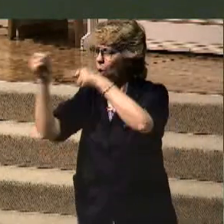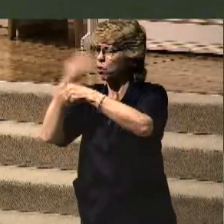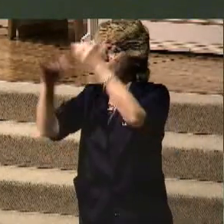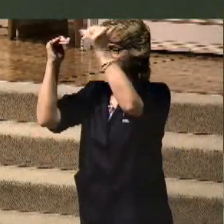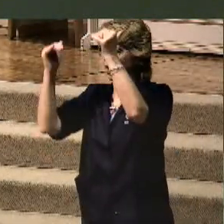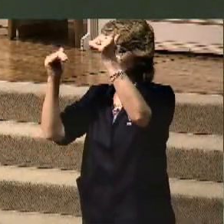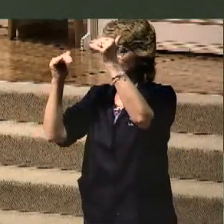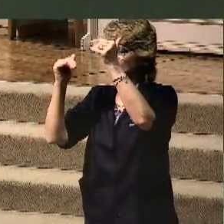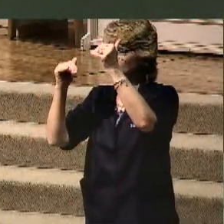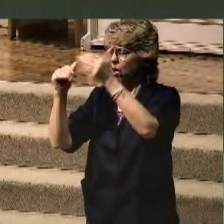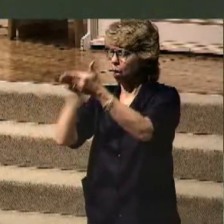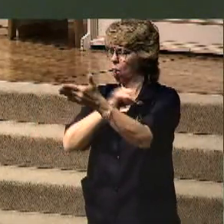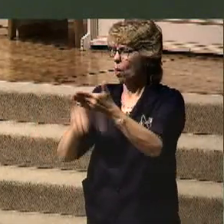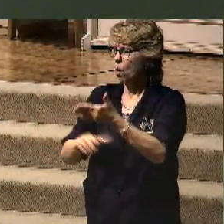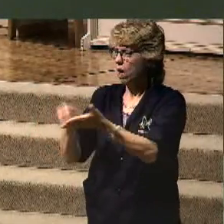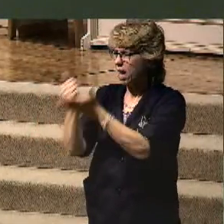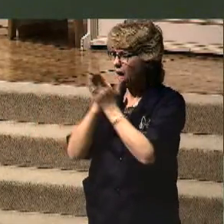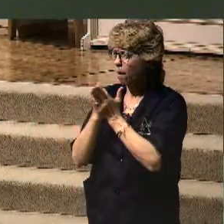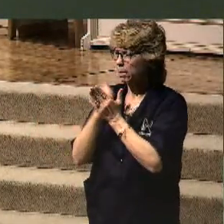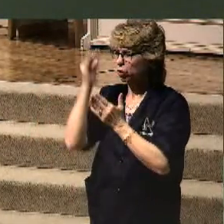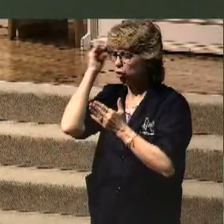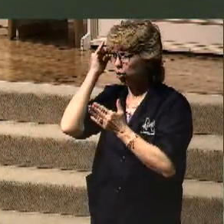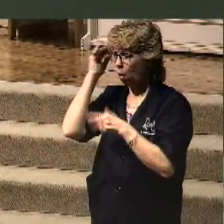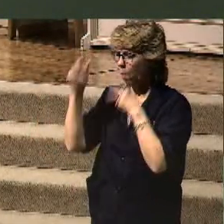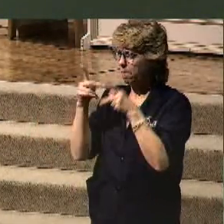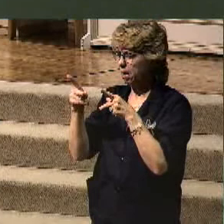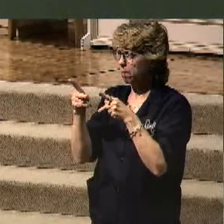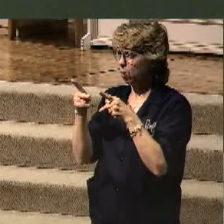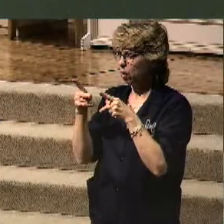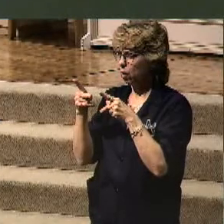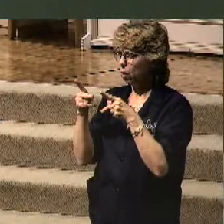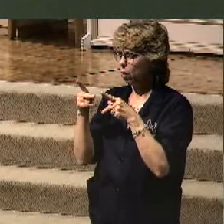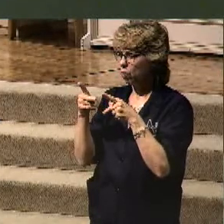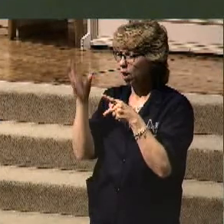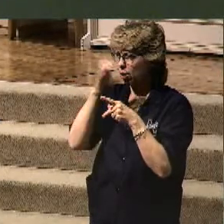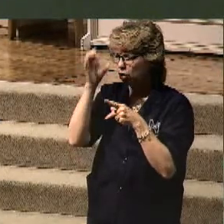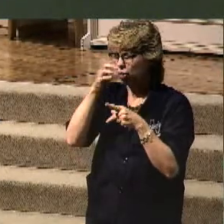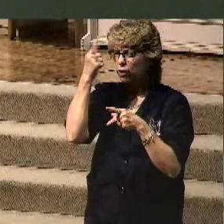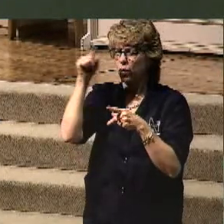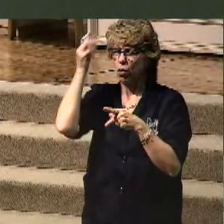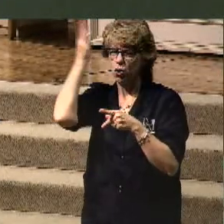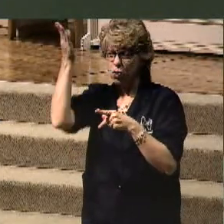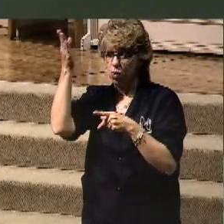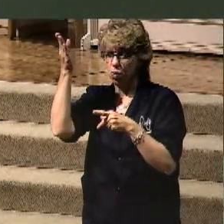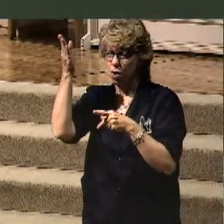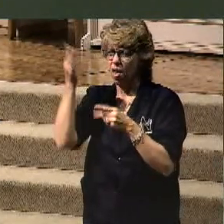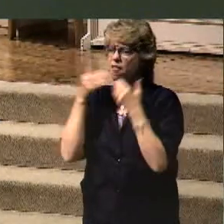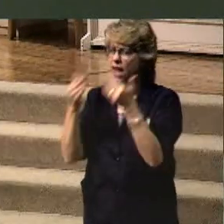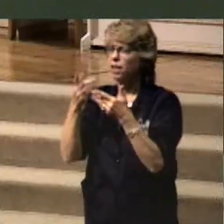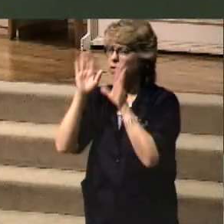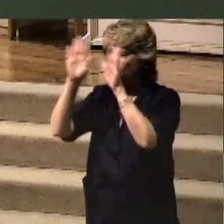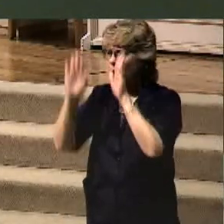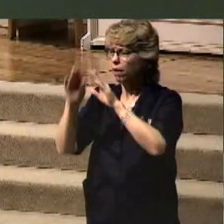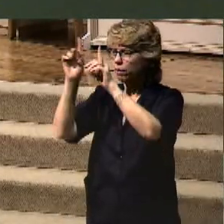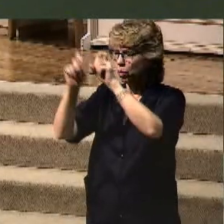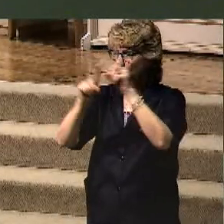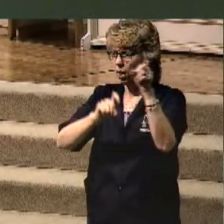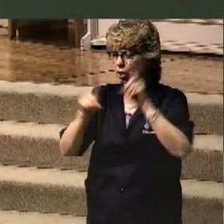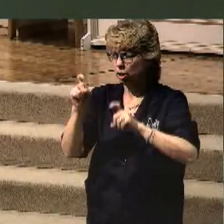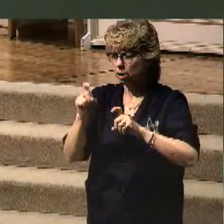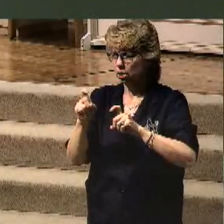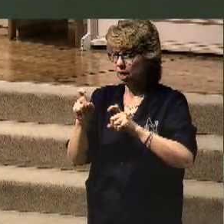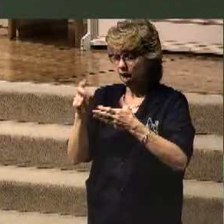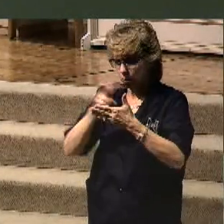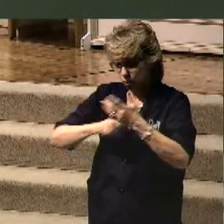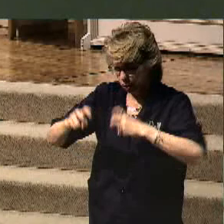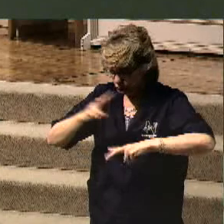Lord, point us to those that are seeking you. Thank you for these wonderful questions. I pray that we will search the scriptures and Lord, we'll